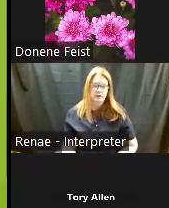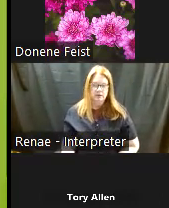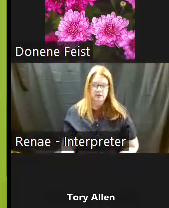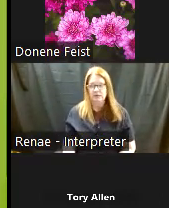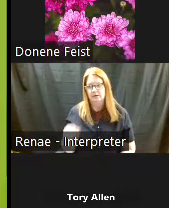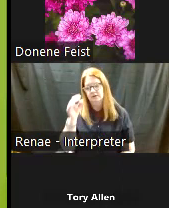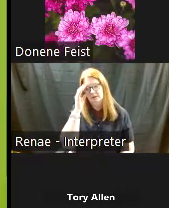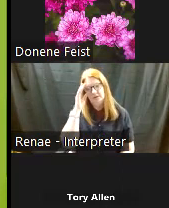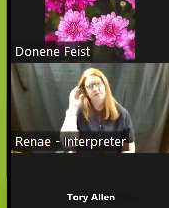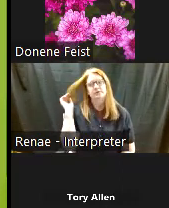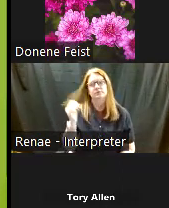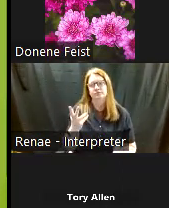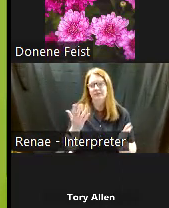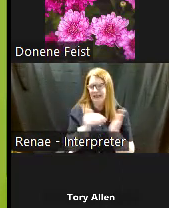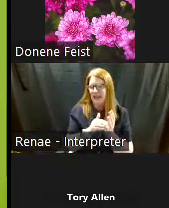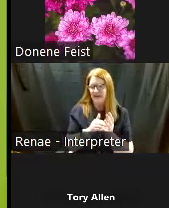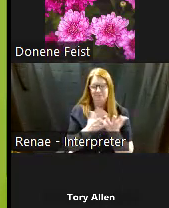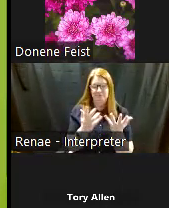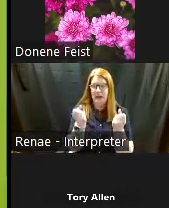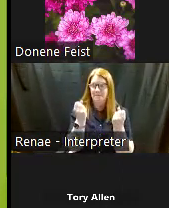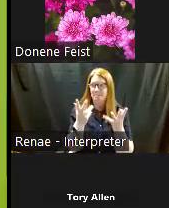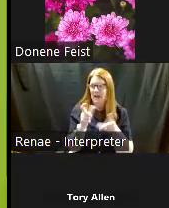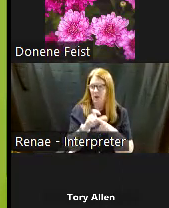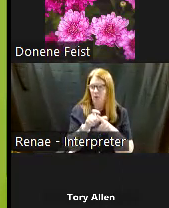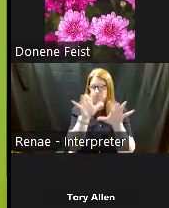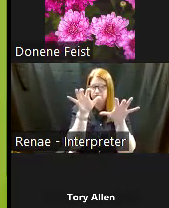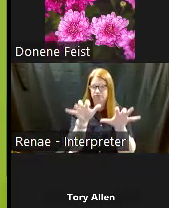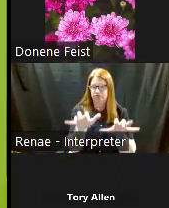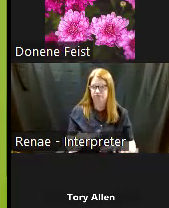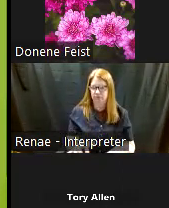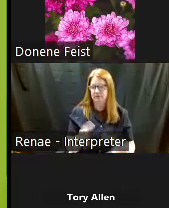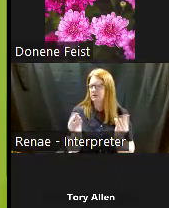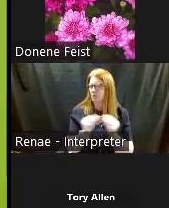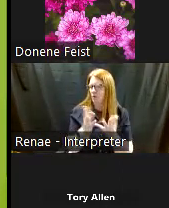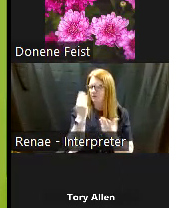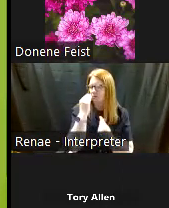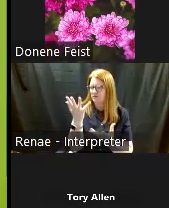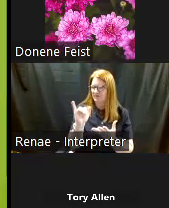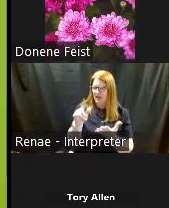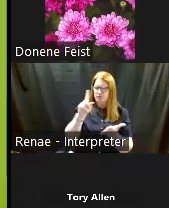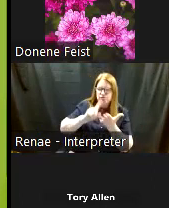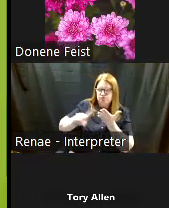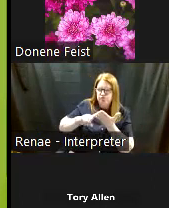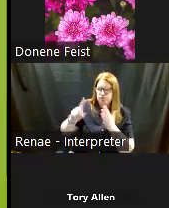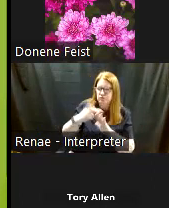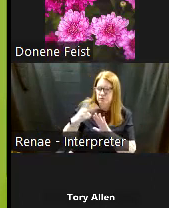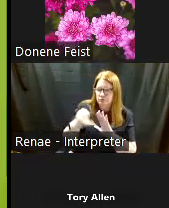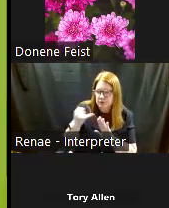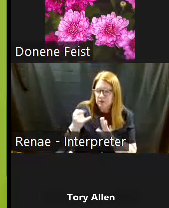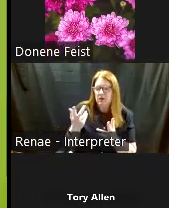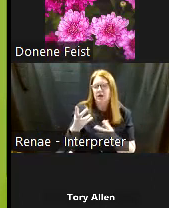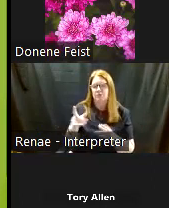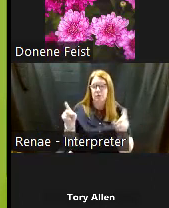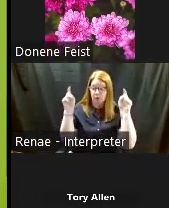And so again, it's kind of wordy, just more on that study. And I think, again, just making sure that we're wearing hearing aids.